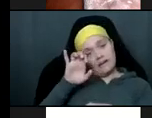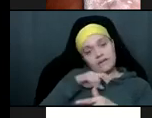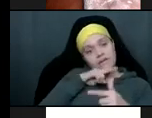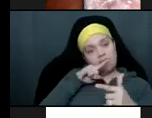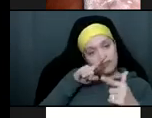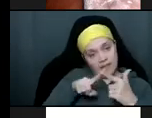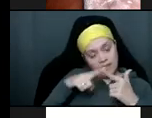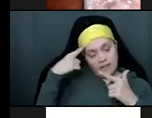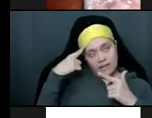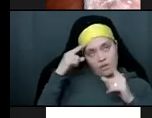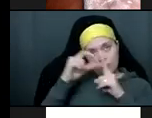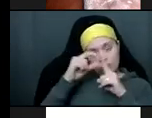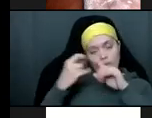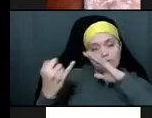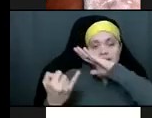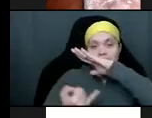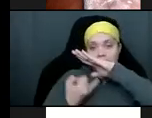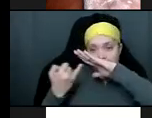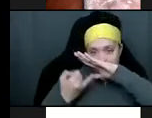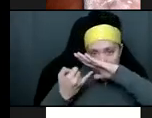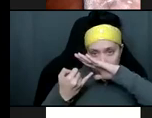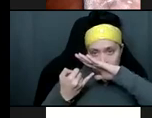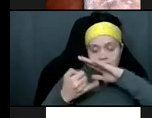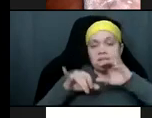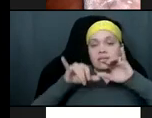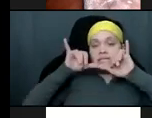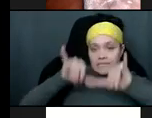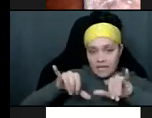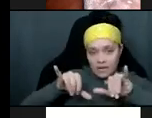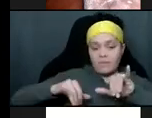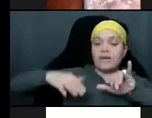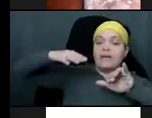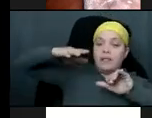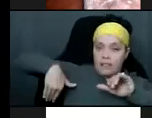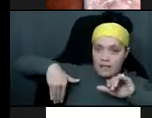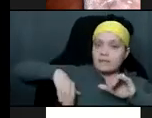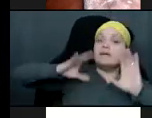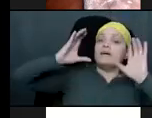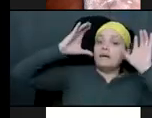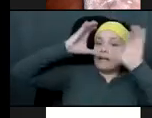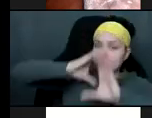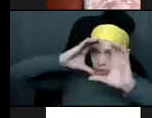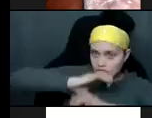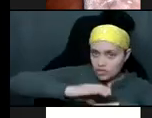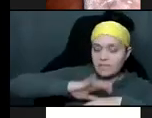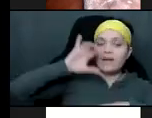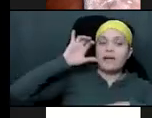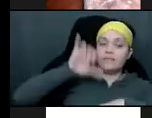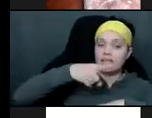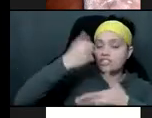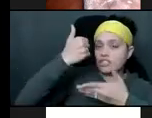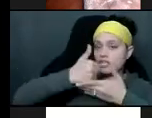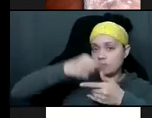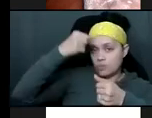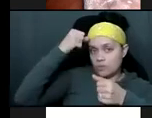of the words for the acronym. Isolation, settlement, late exploration. And that should help you